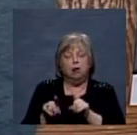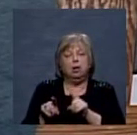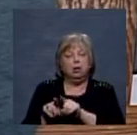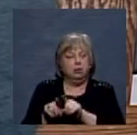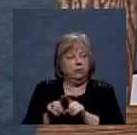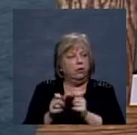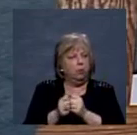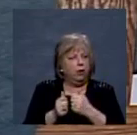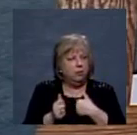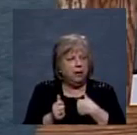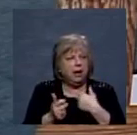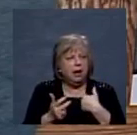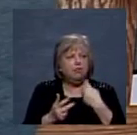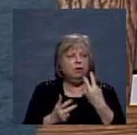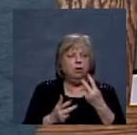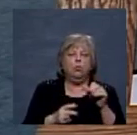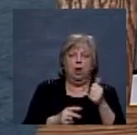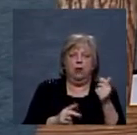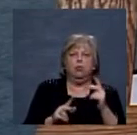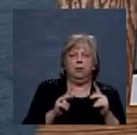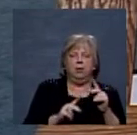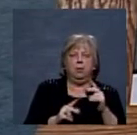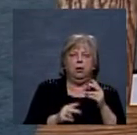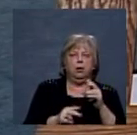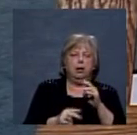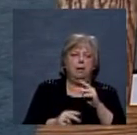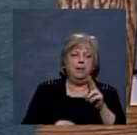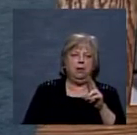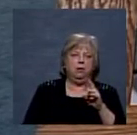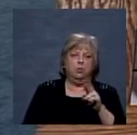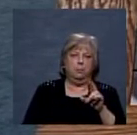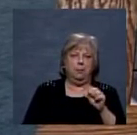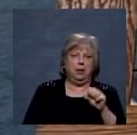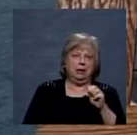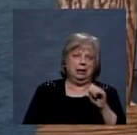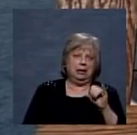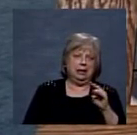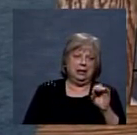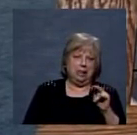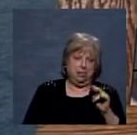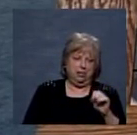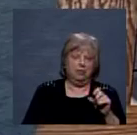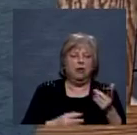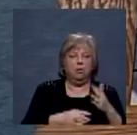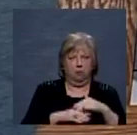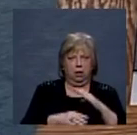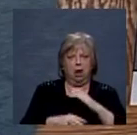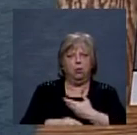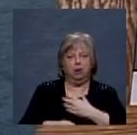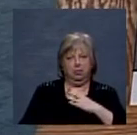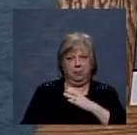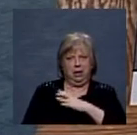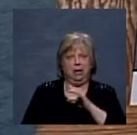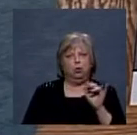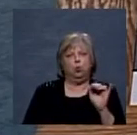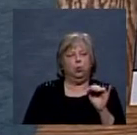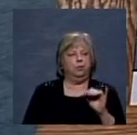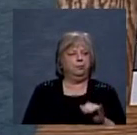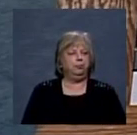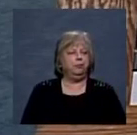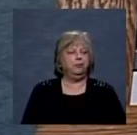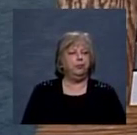Greg Simmons and Darlene, his wife, Simmons. They're here as part of our committee as well. Tonight we want